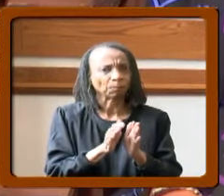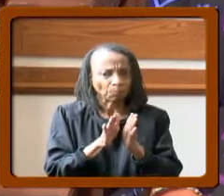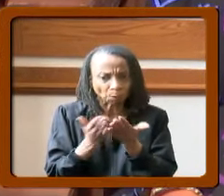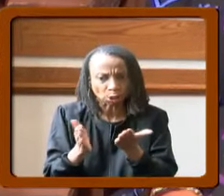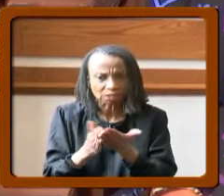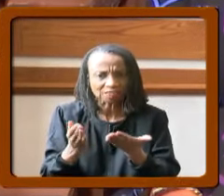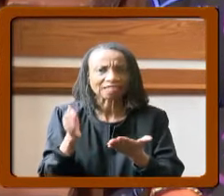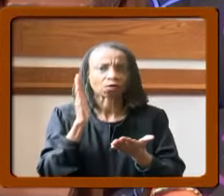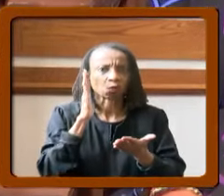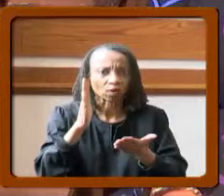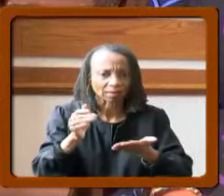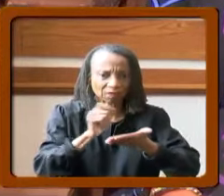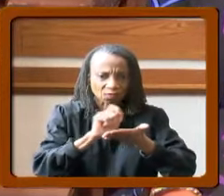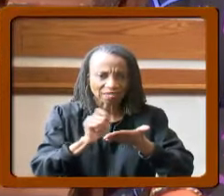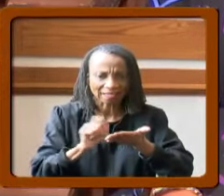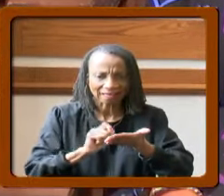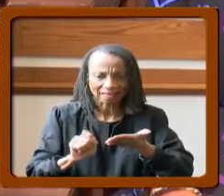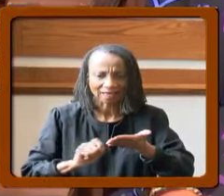written.